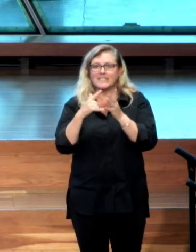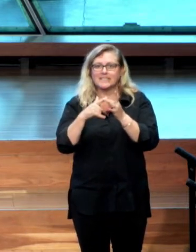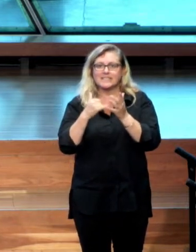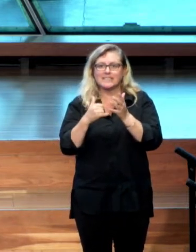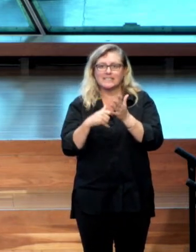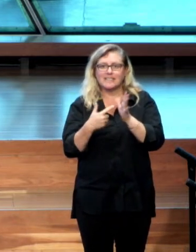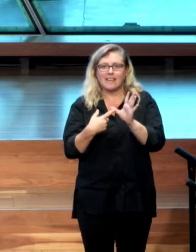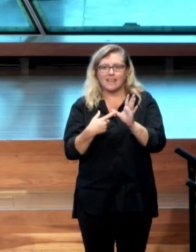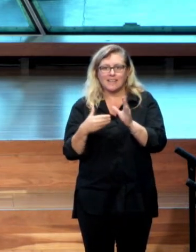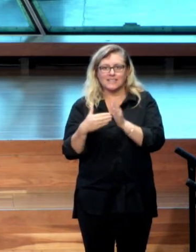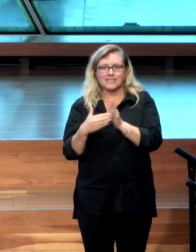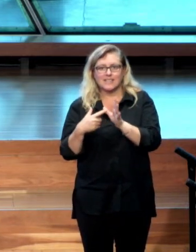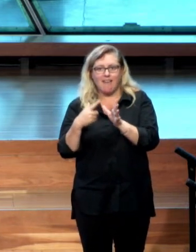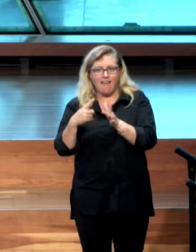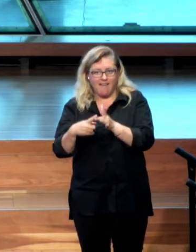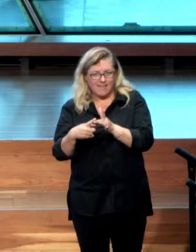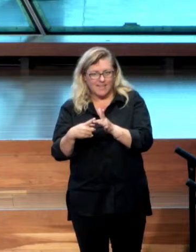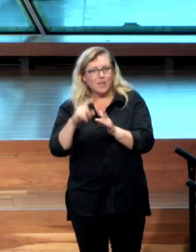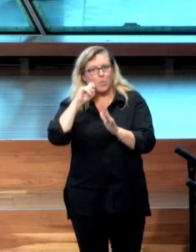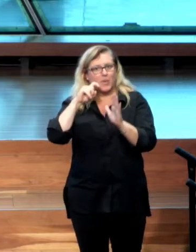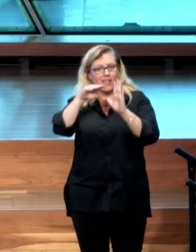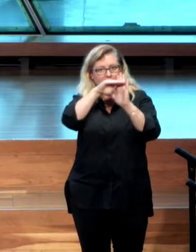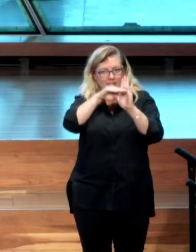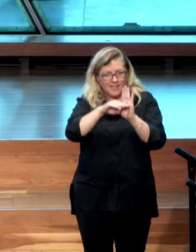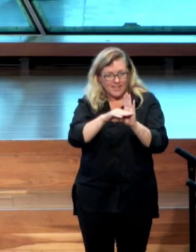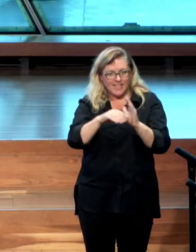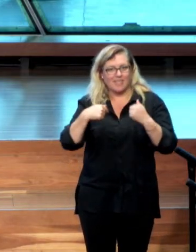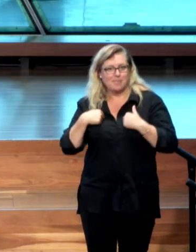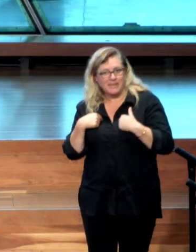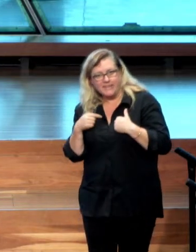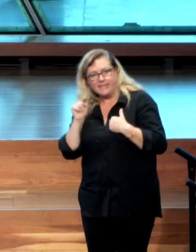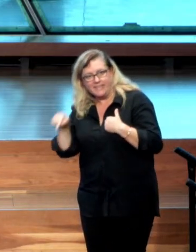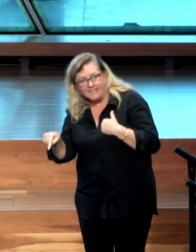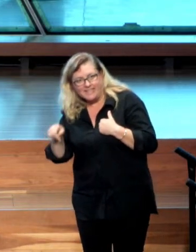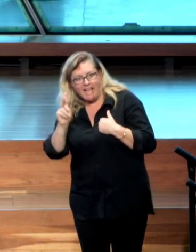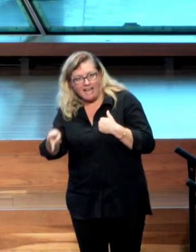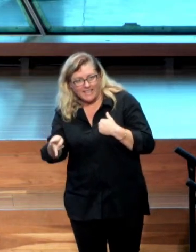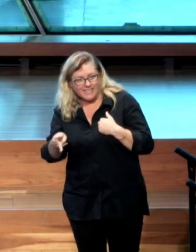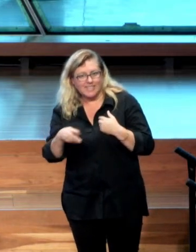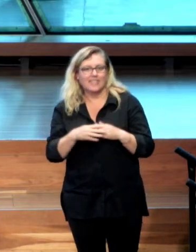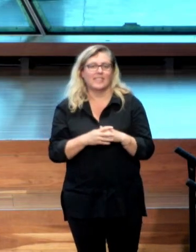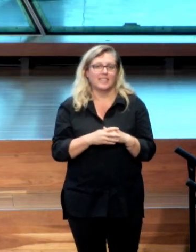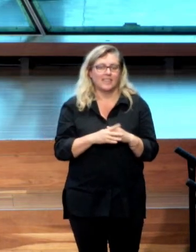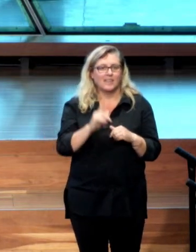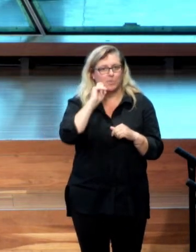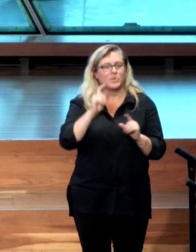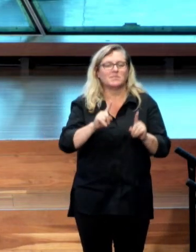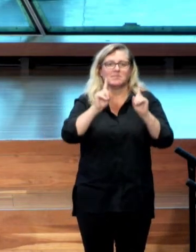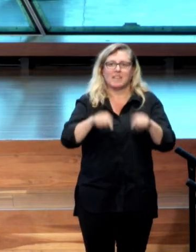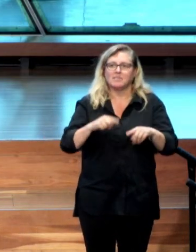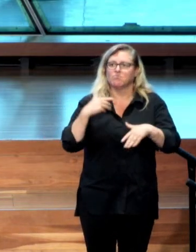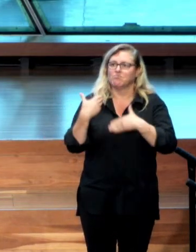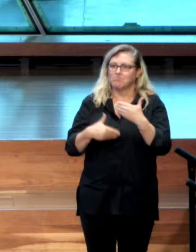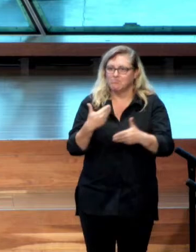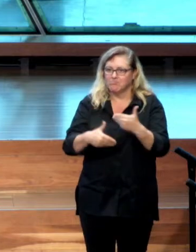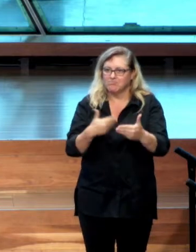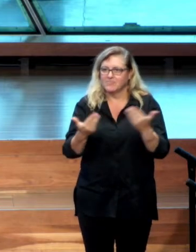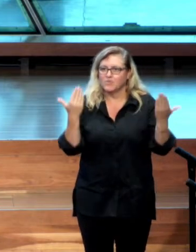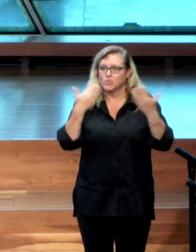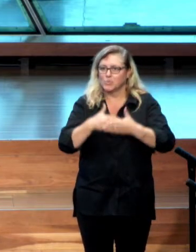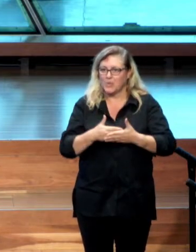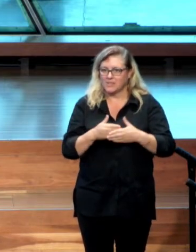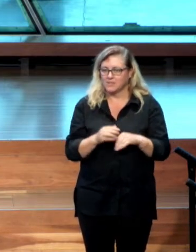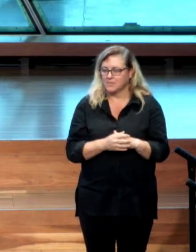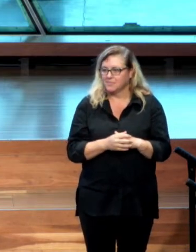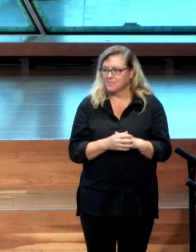come up and do some housekeeping, and then I'm going to come back again, and then we'll start the real proceedings for tonight.